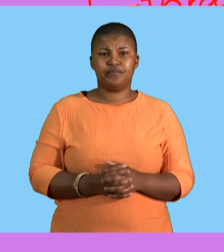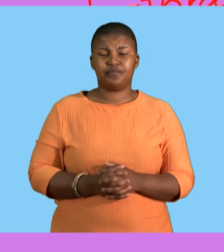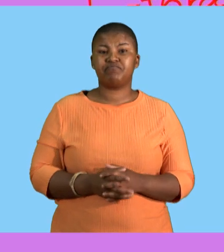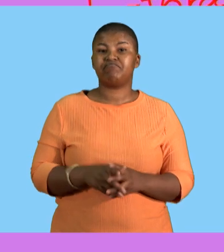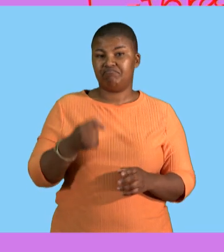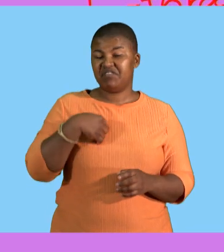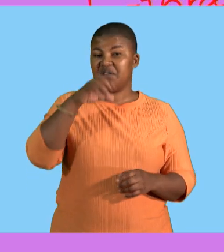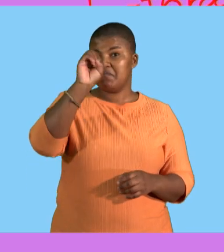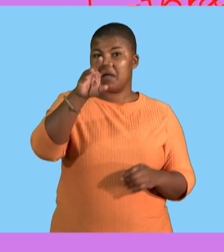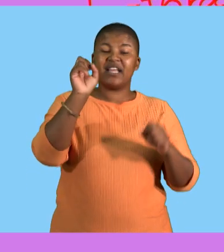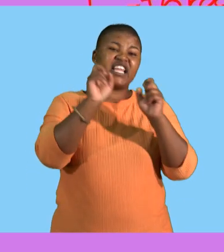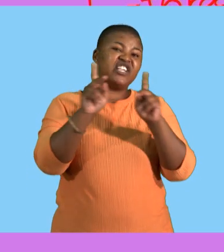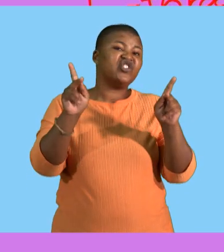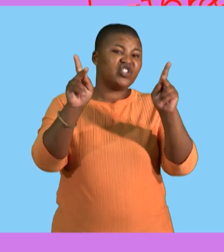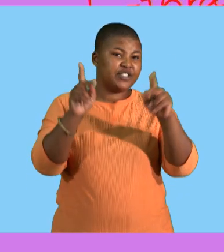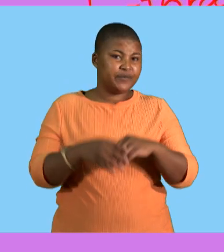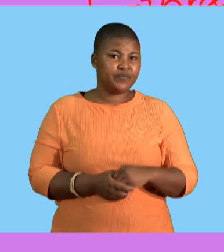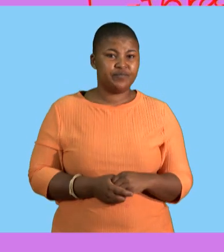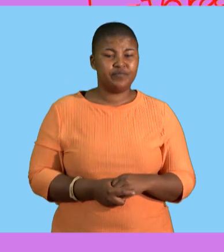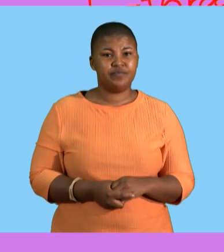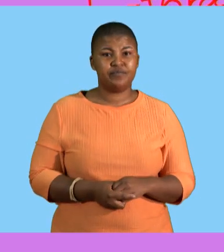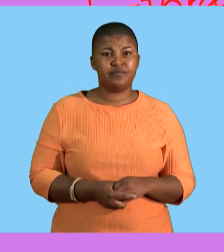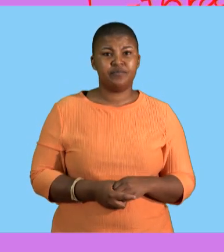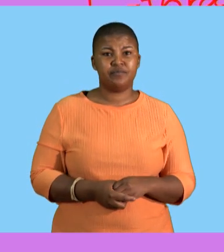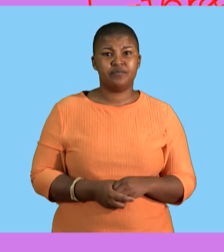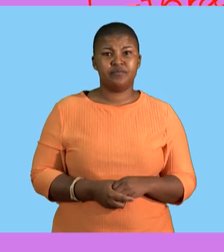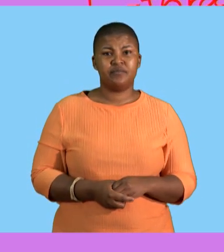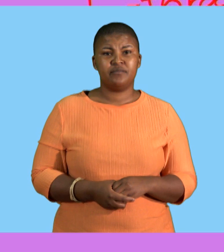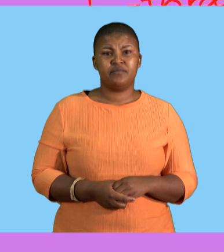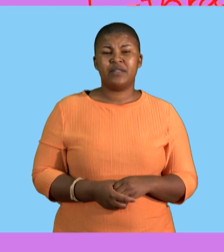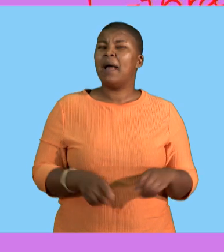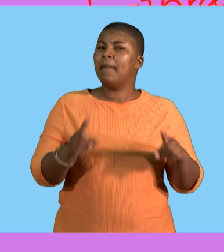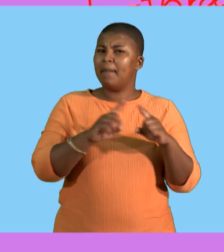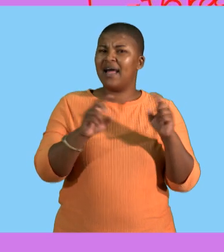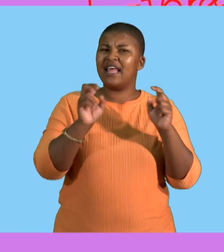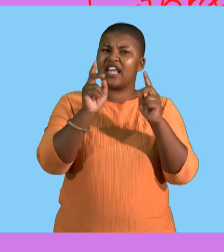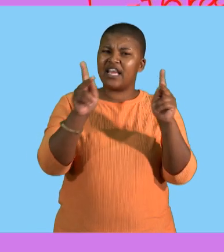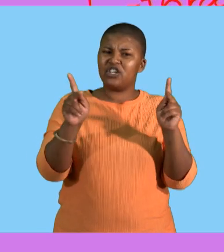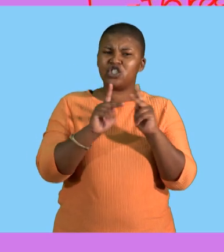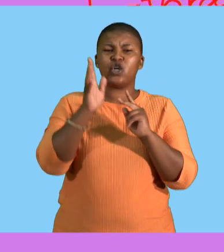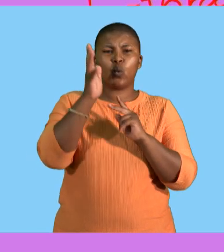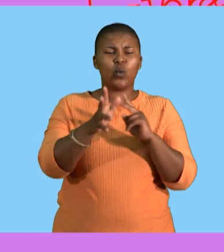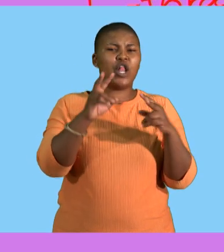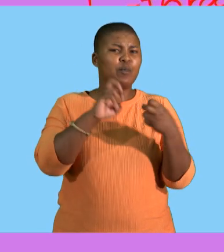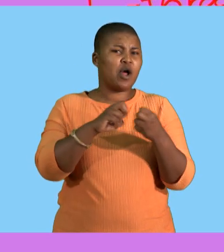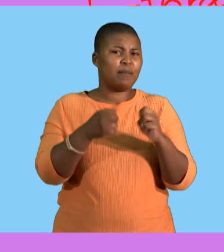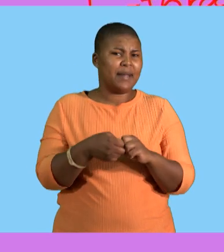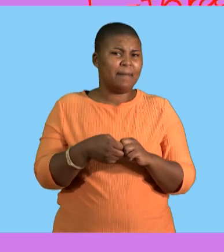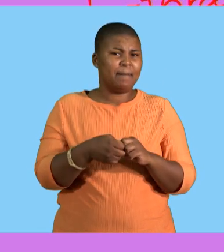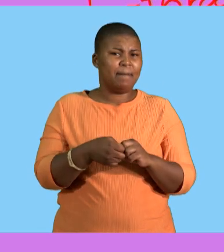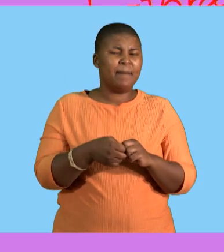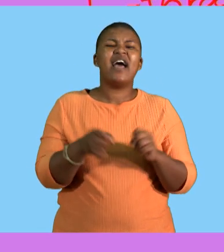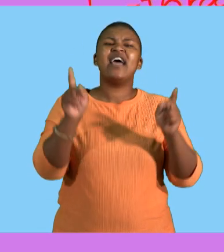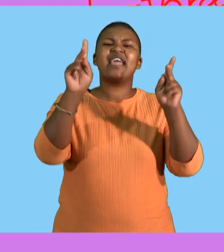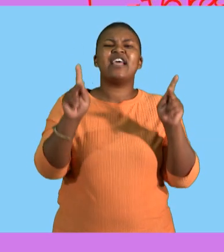kitchen. But now, also the kitchen is going to be a problem. It is kitchen, but there's no